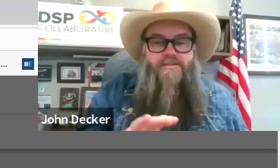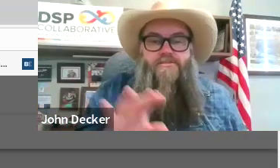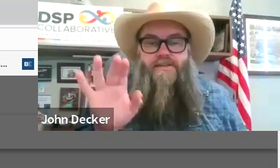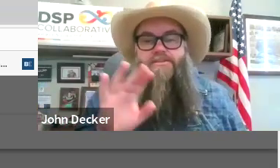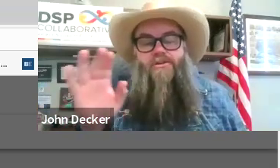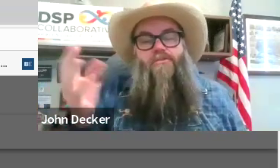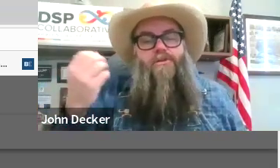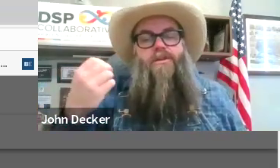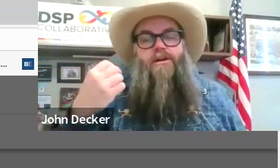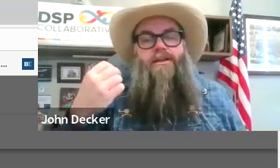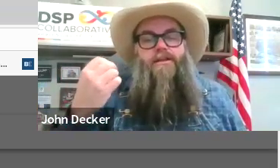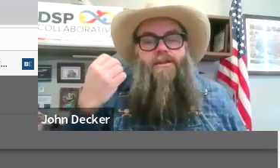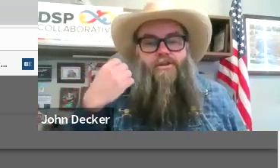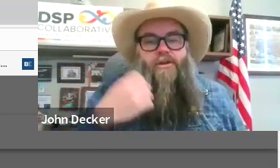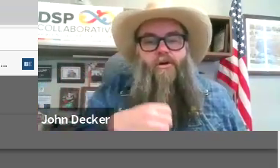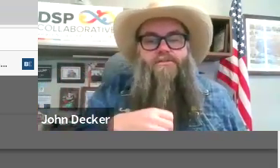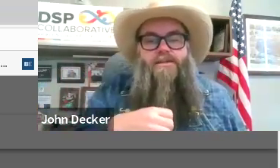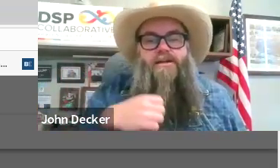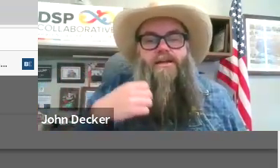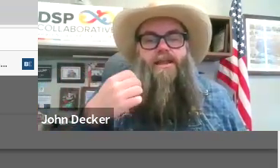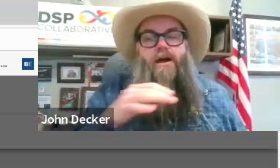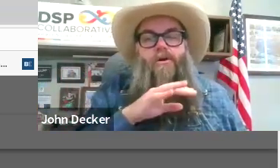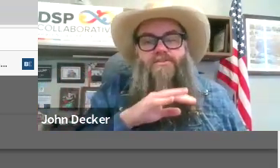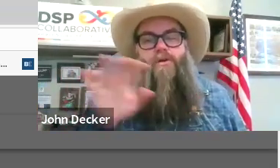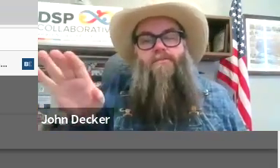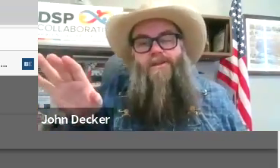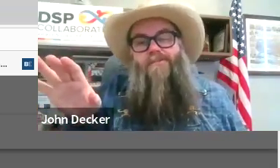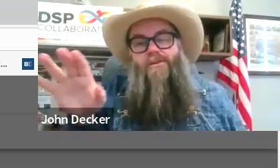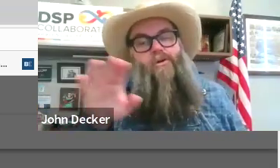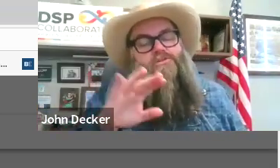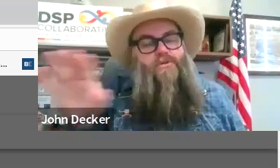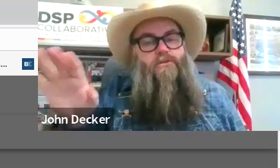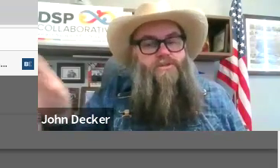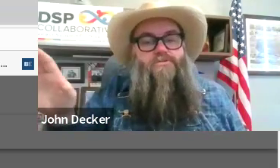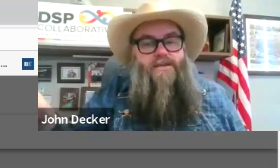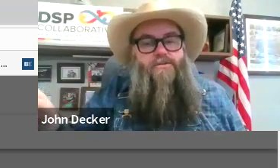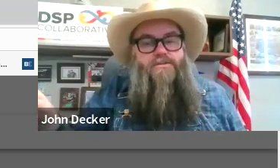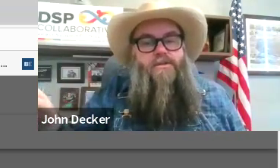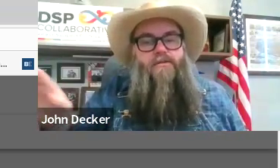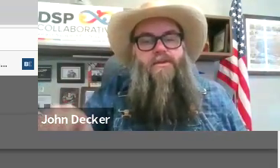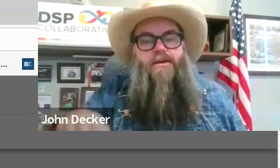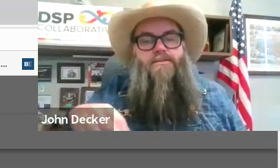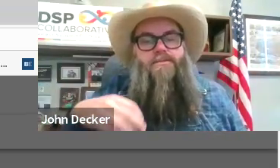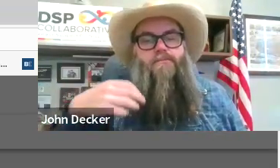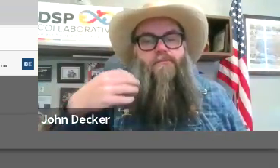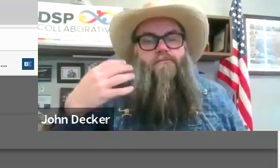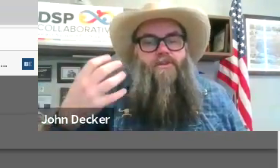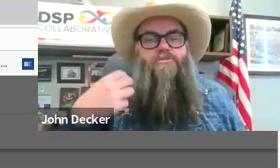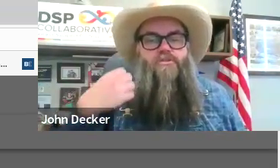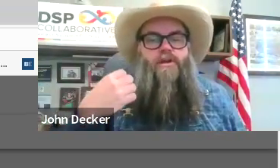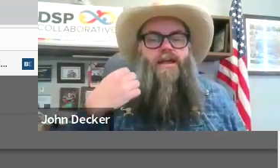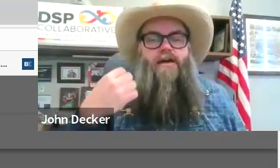not exist until Dan started working on it here at Alta. And now it's going to benefit all 21 regional centers